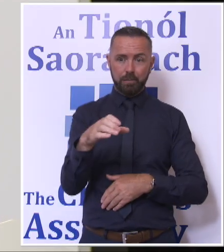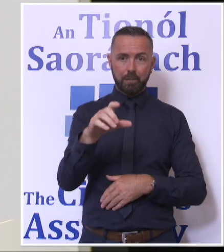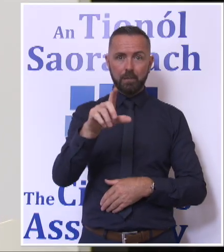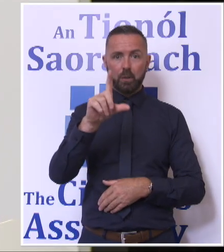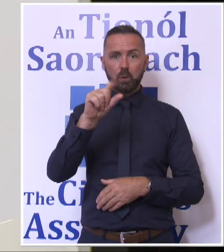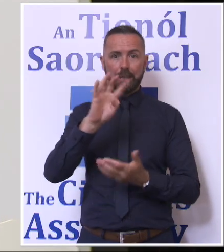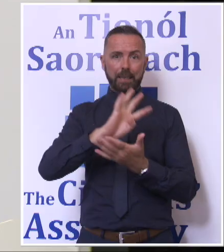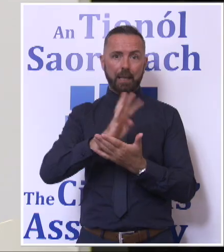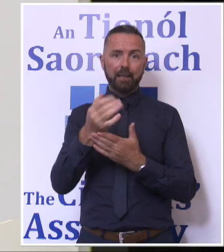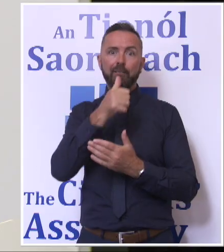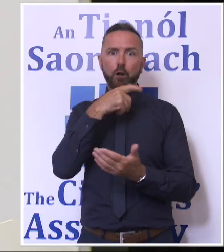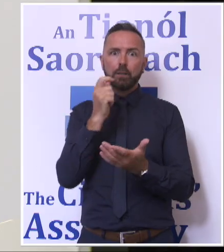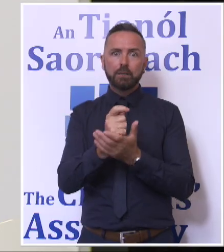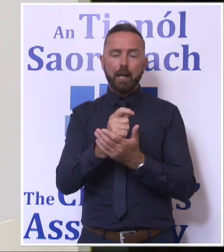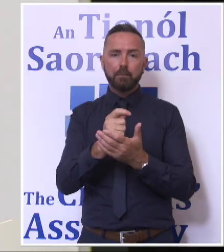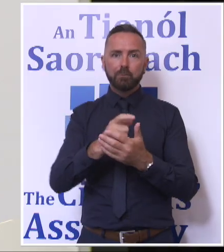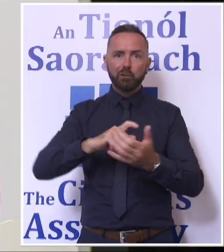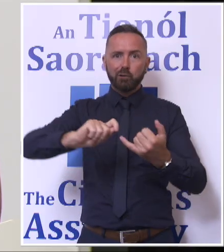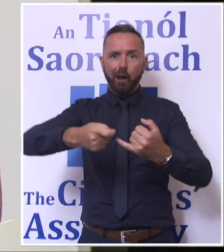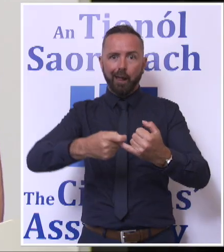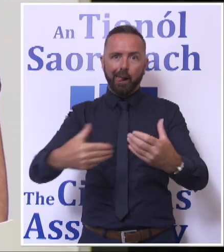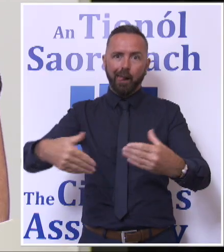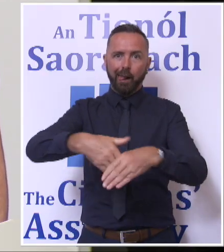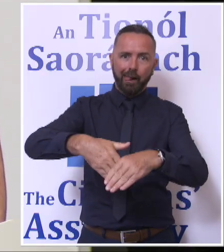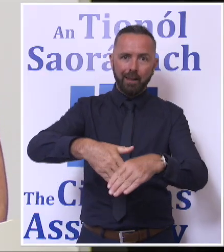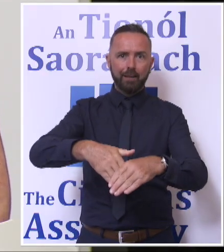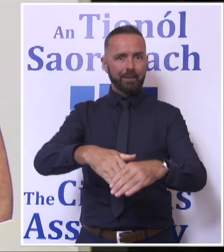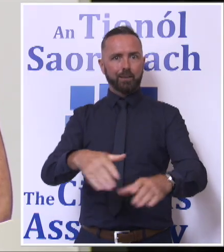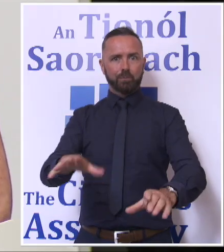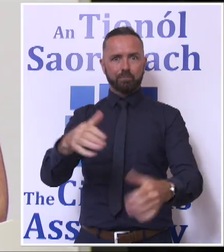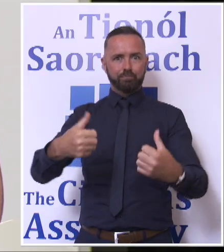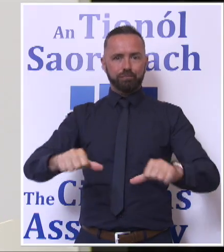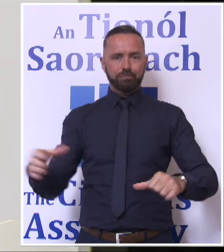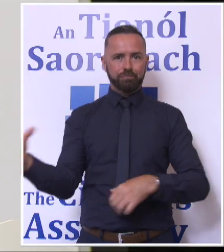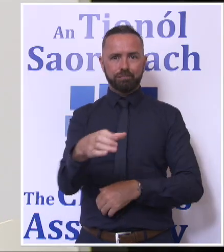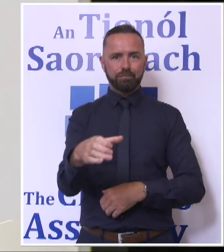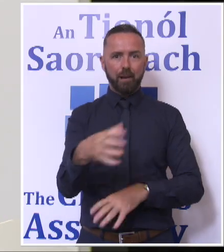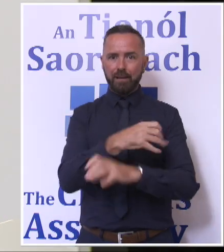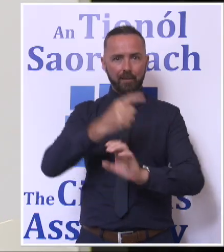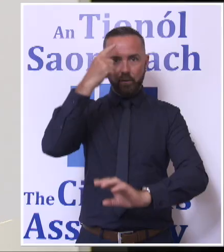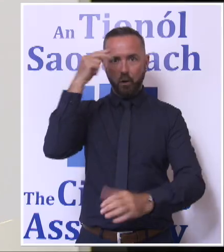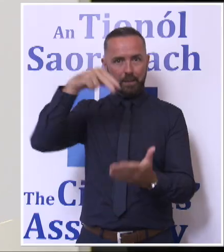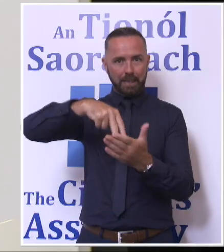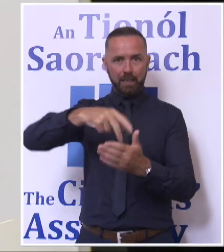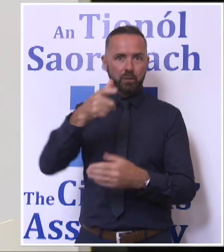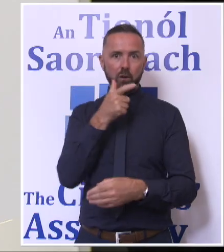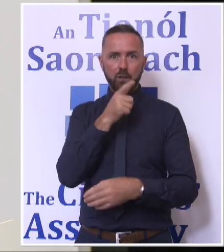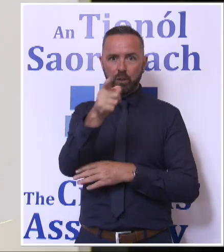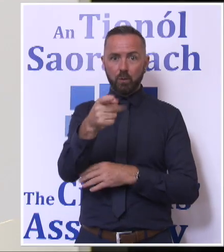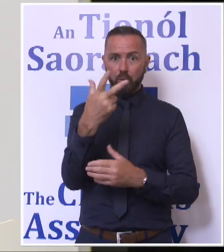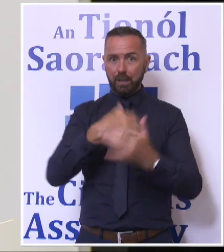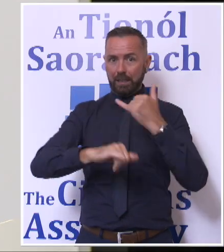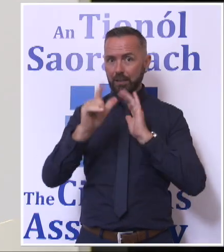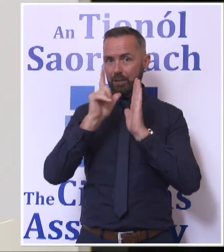first-time candidate, and I really would never have envisaged that I'd be standing here talking to you as Mayor of Fingal 3